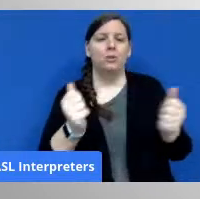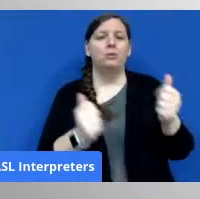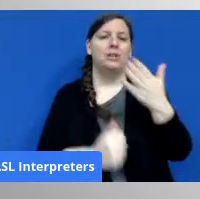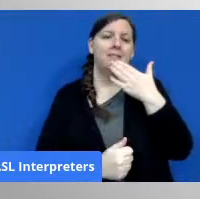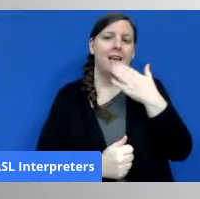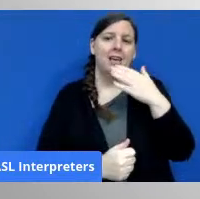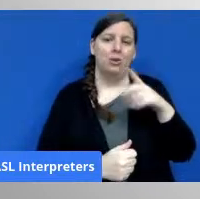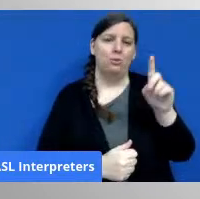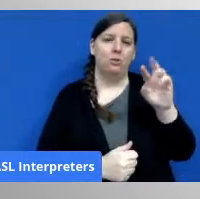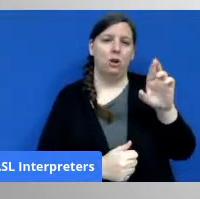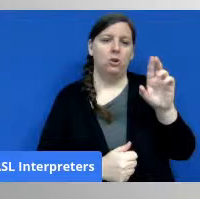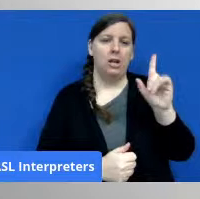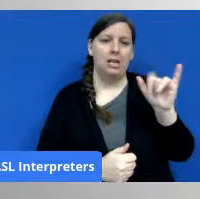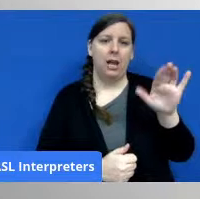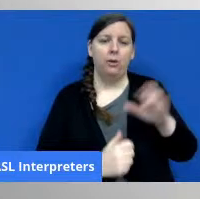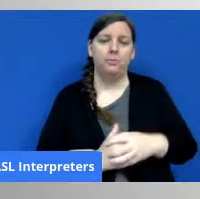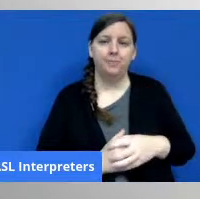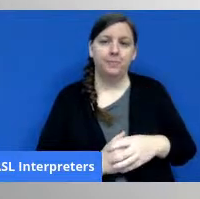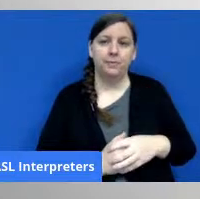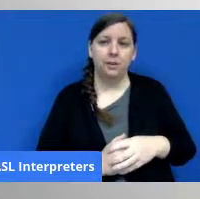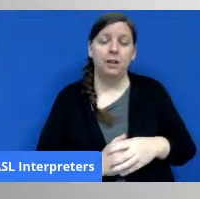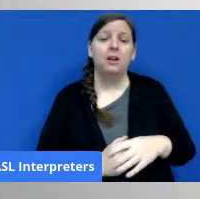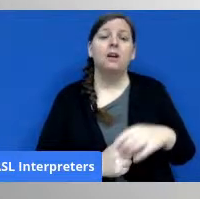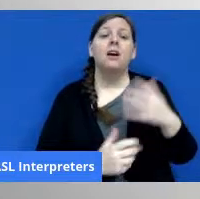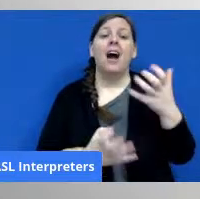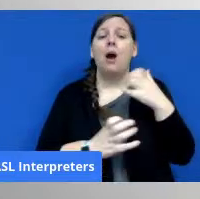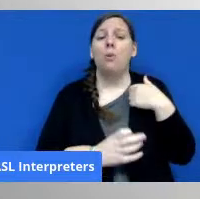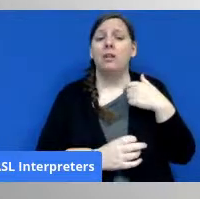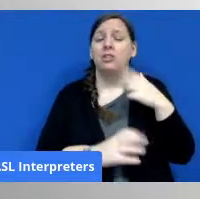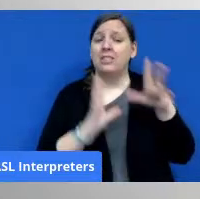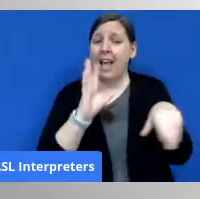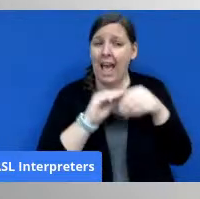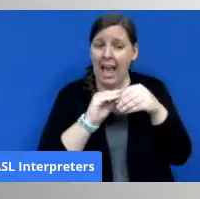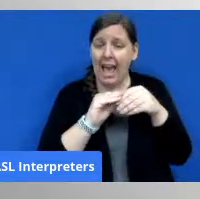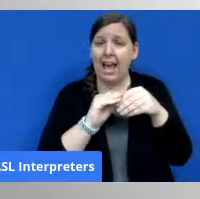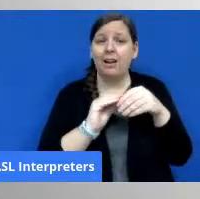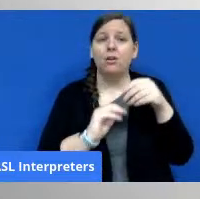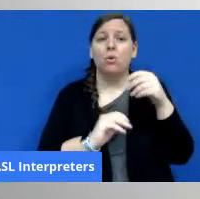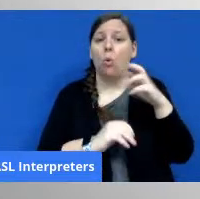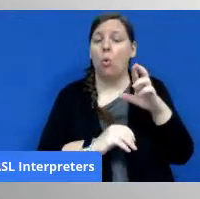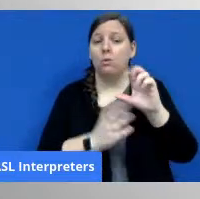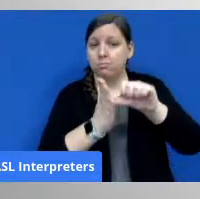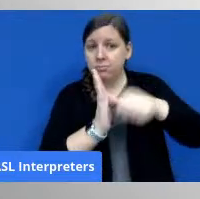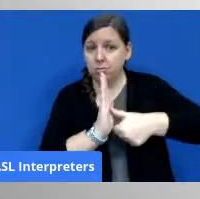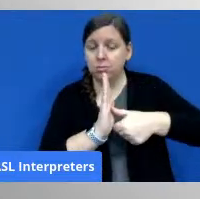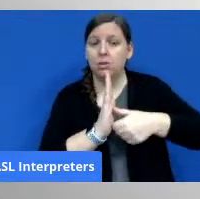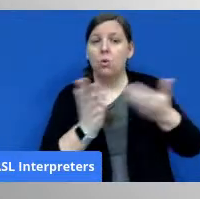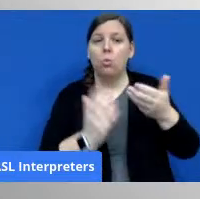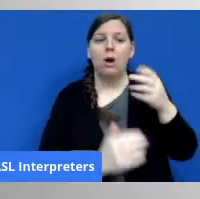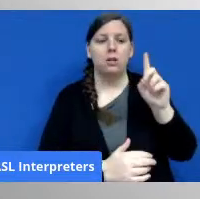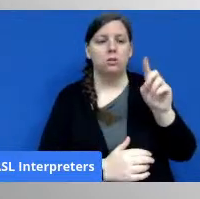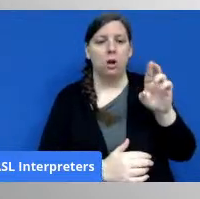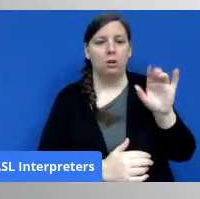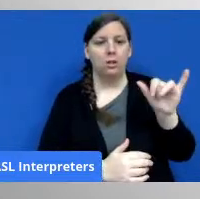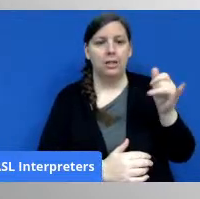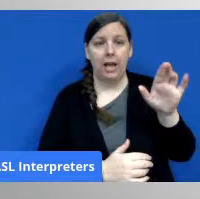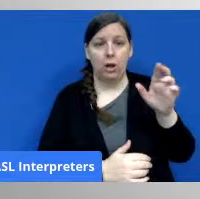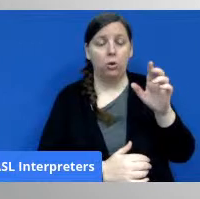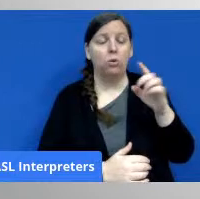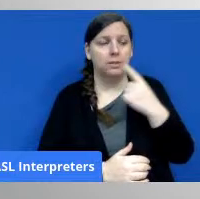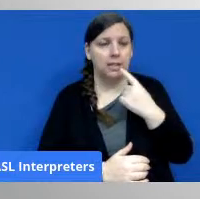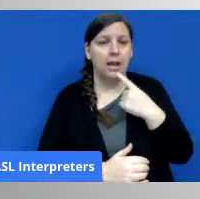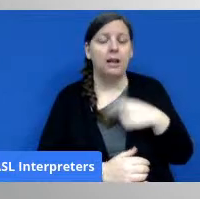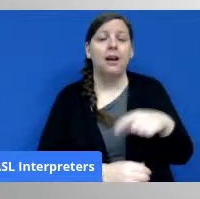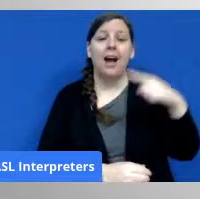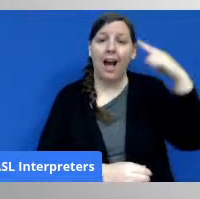Yeager. And I want to just add, or just really echo and follow up on what Dr. Yeager was saying. I think